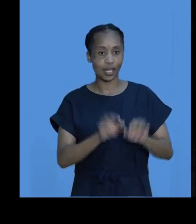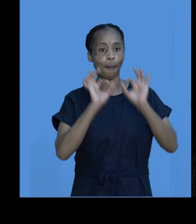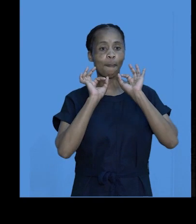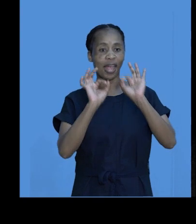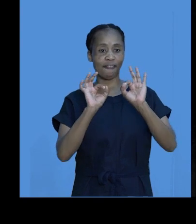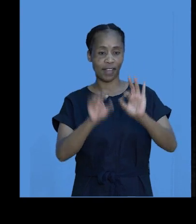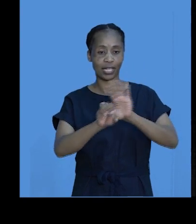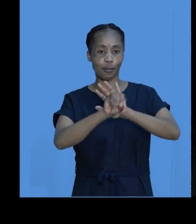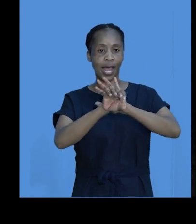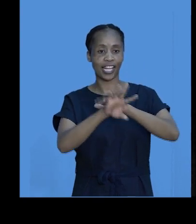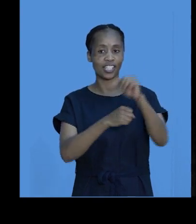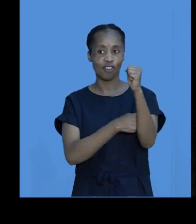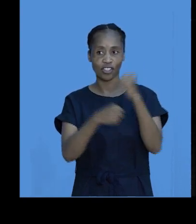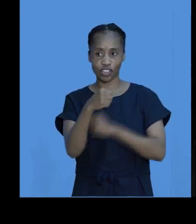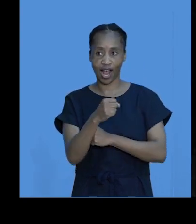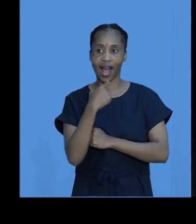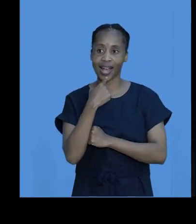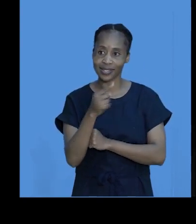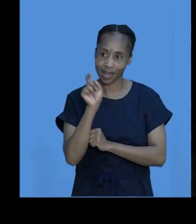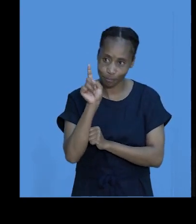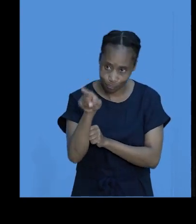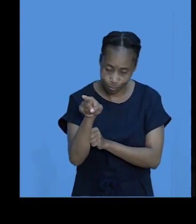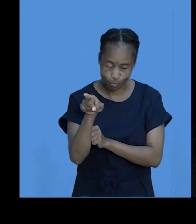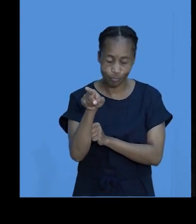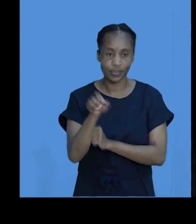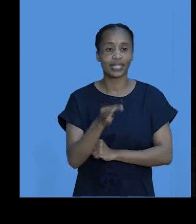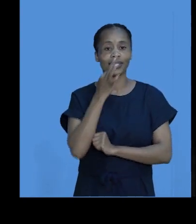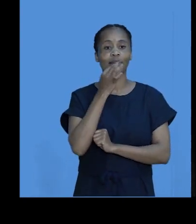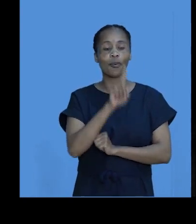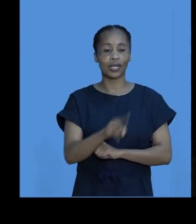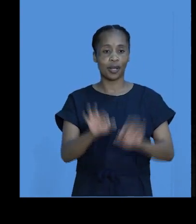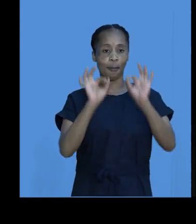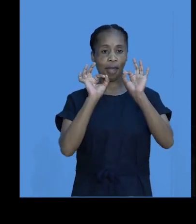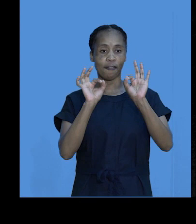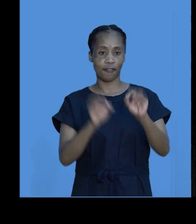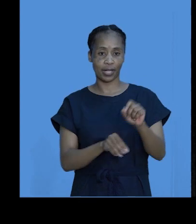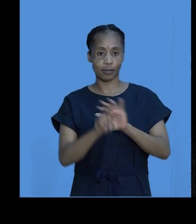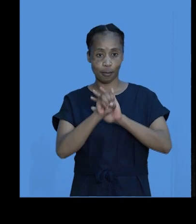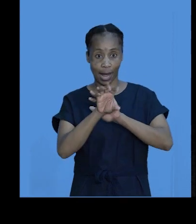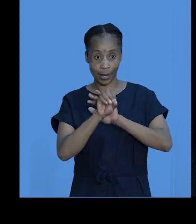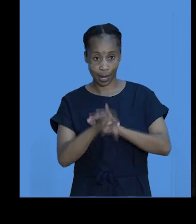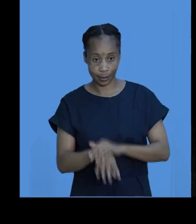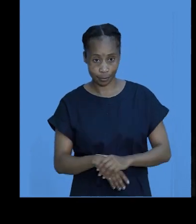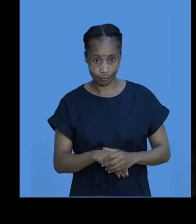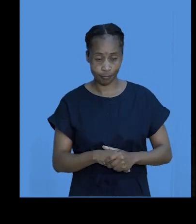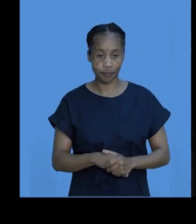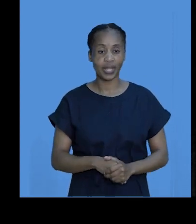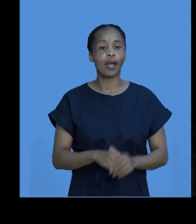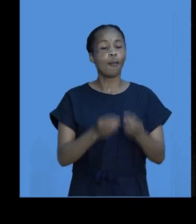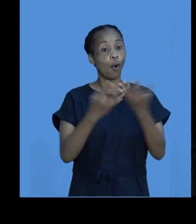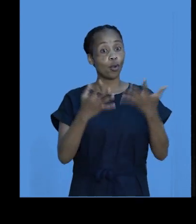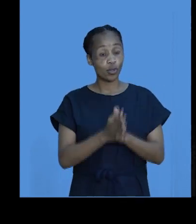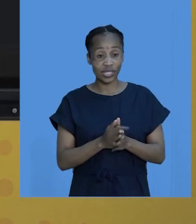market structure there. There is the answer. It says perfect market. In most cases, you need to be able